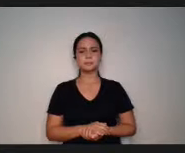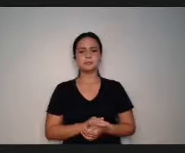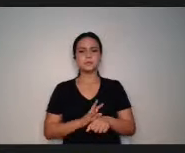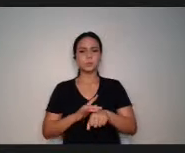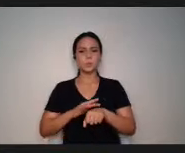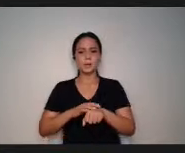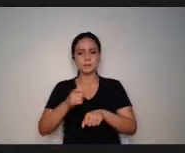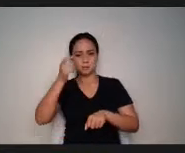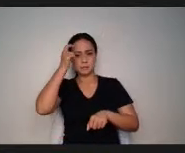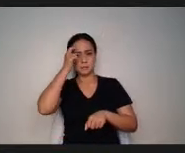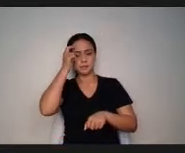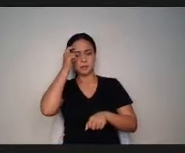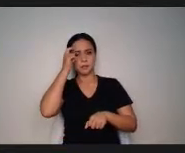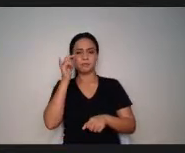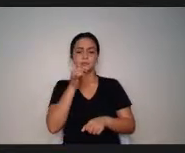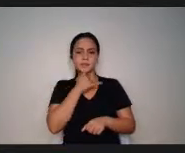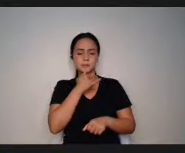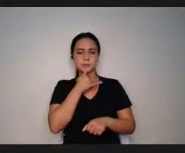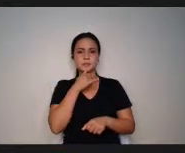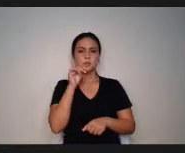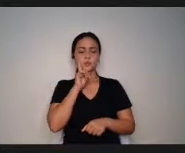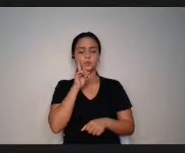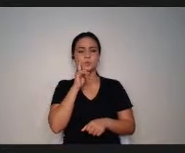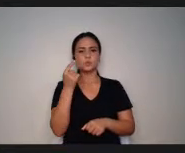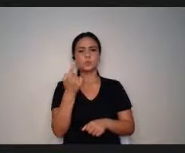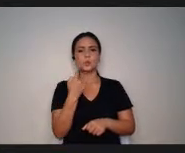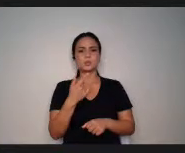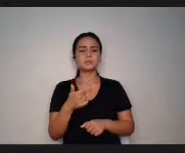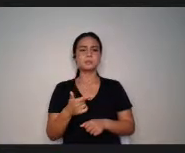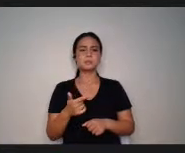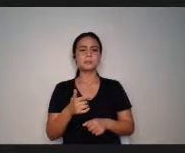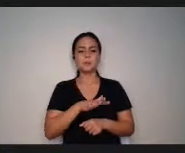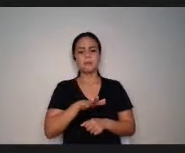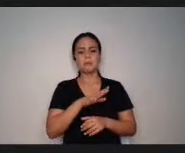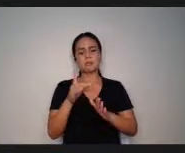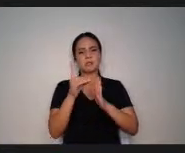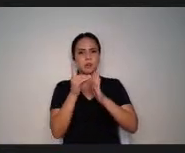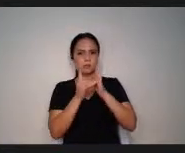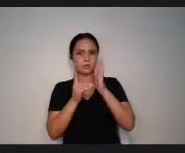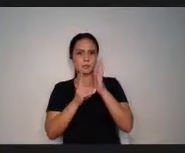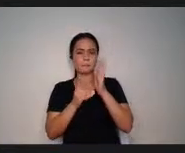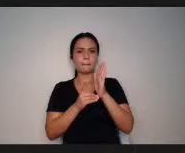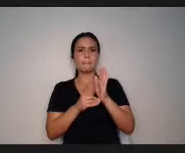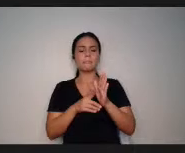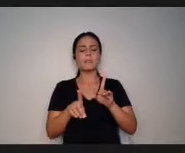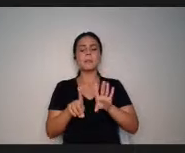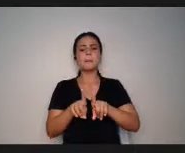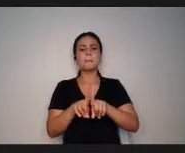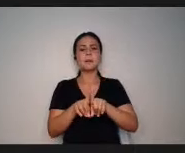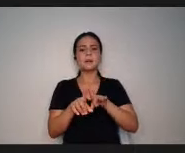national guidelines or standards regarding work stress prevention or healthy work yet.